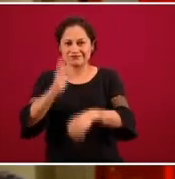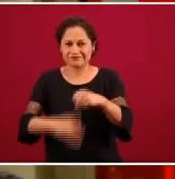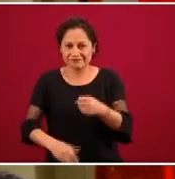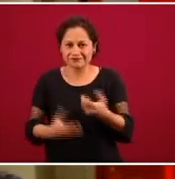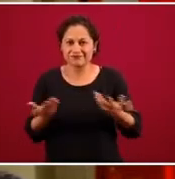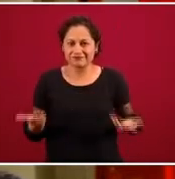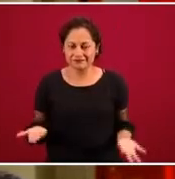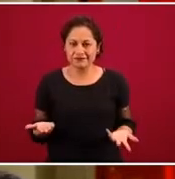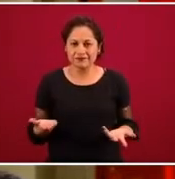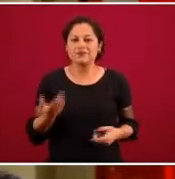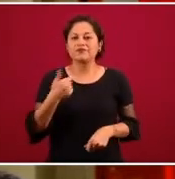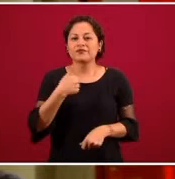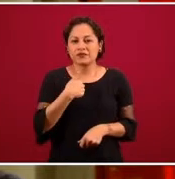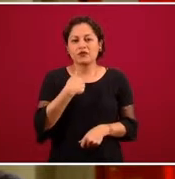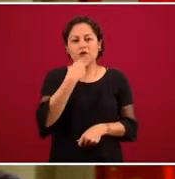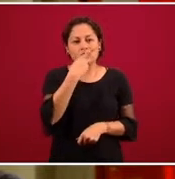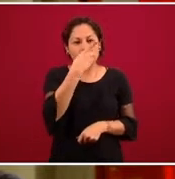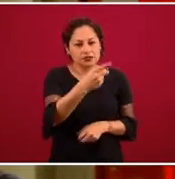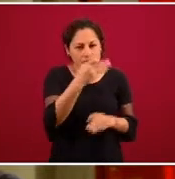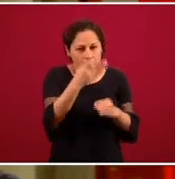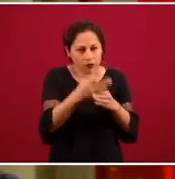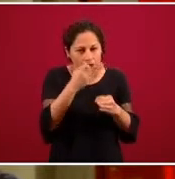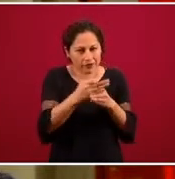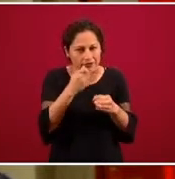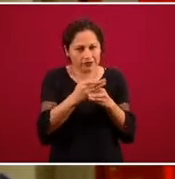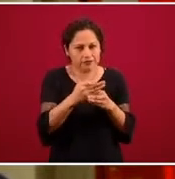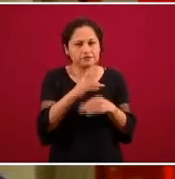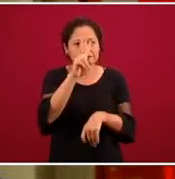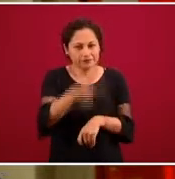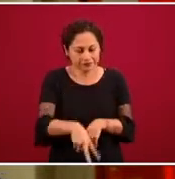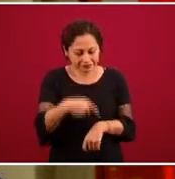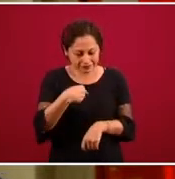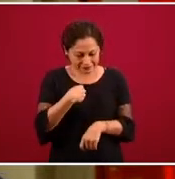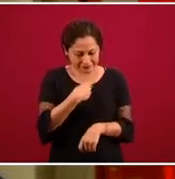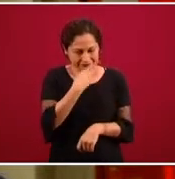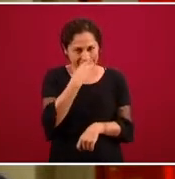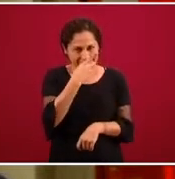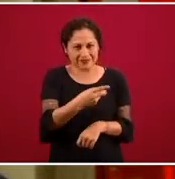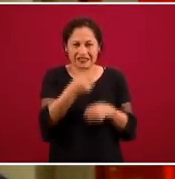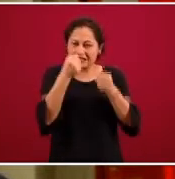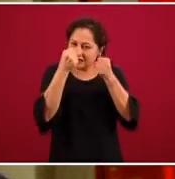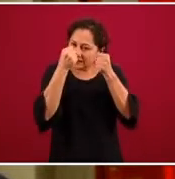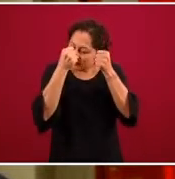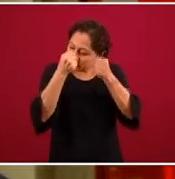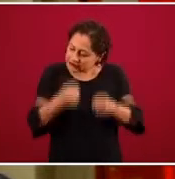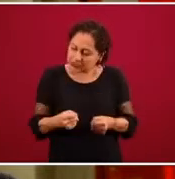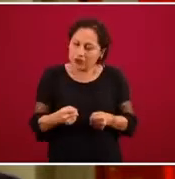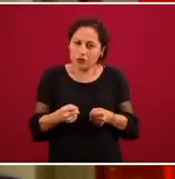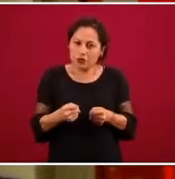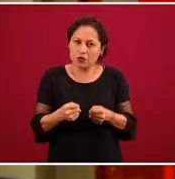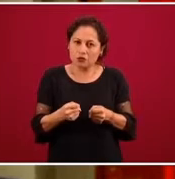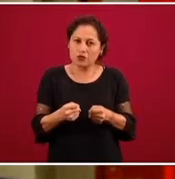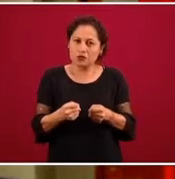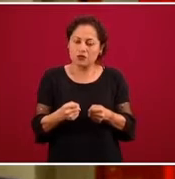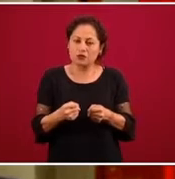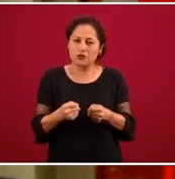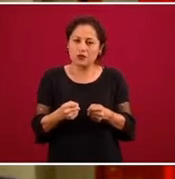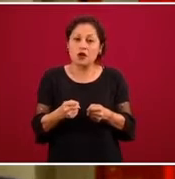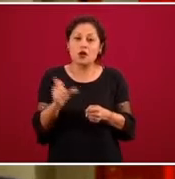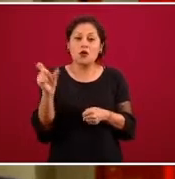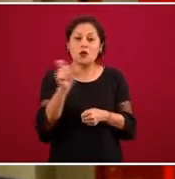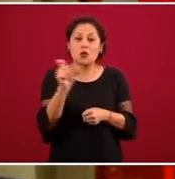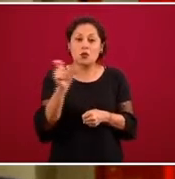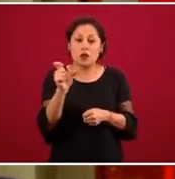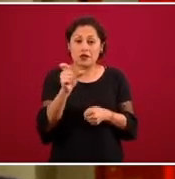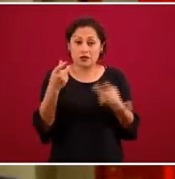Now, I assure the population, you know what? These aggressive acts, these have hit